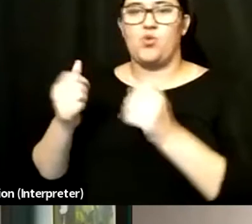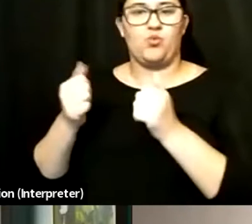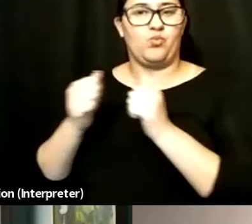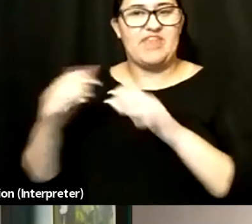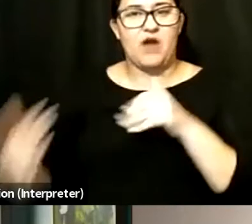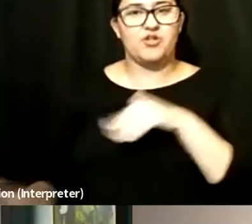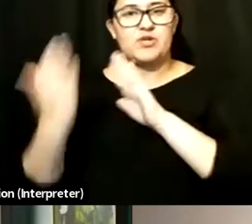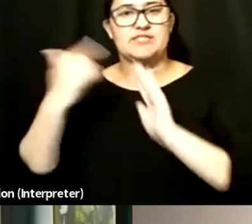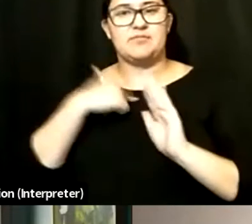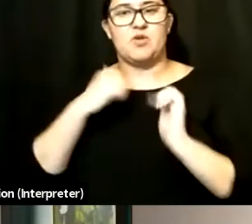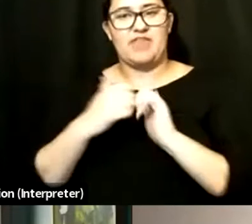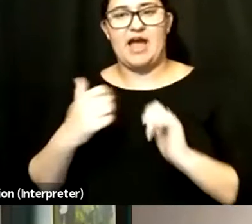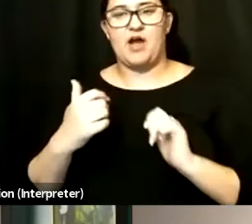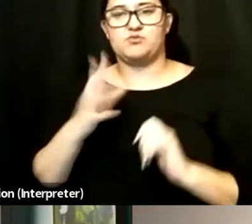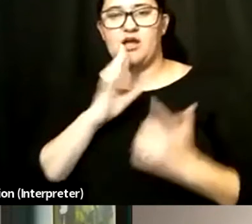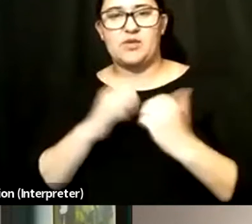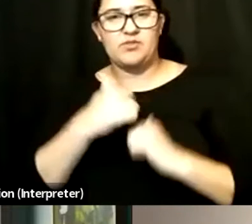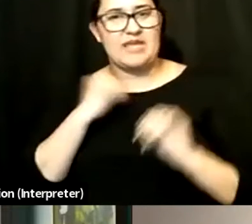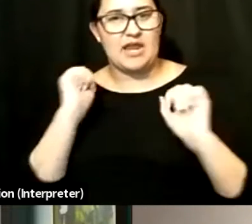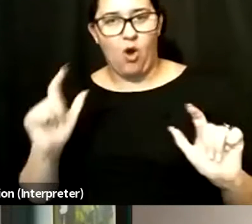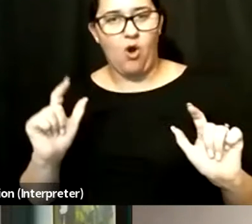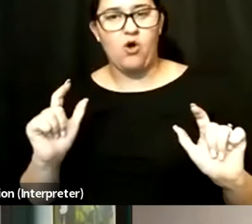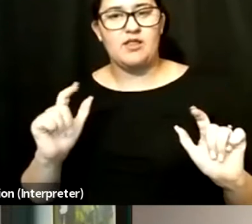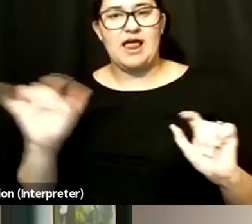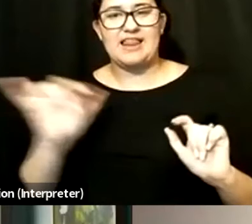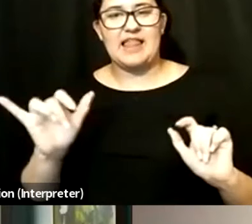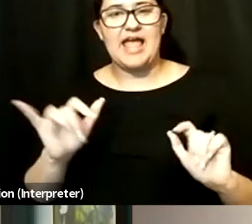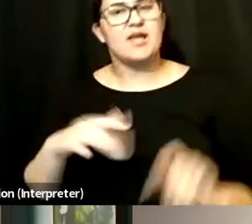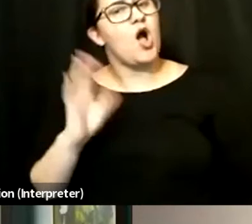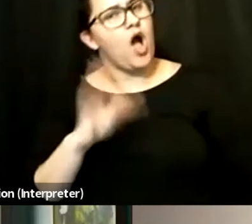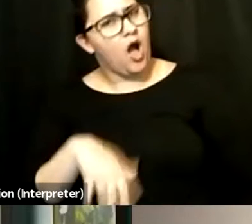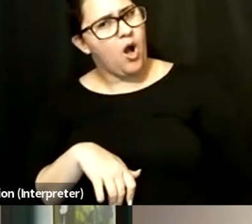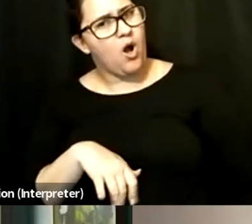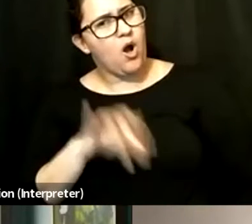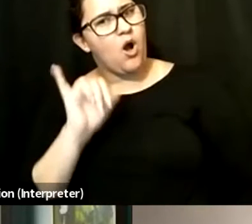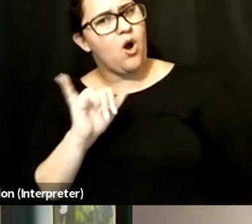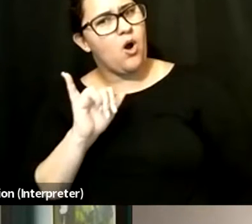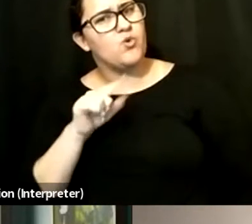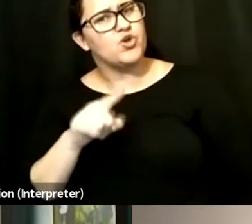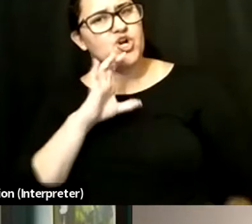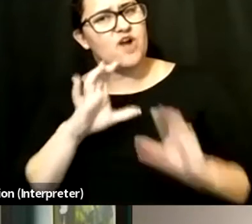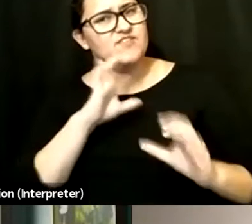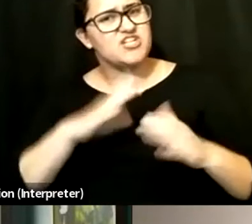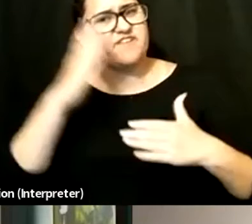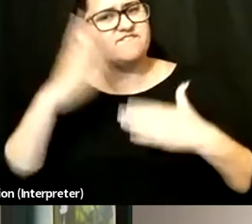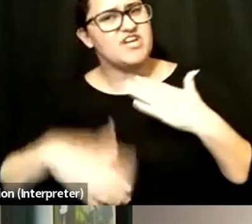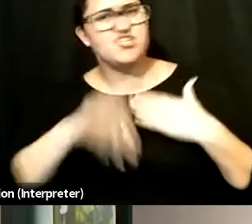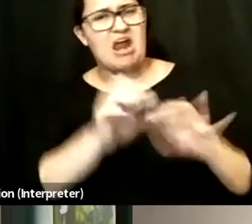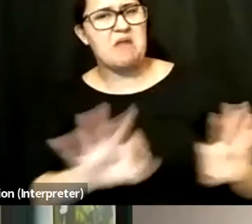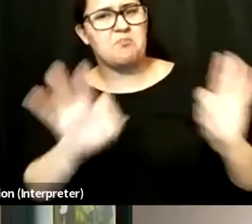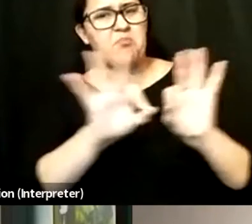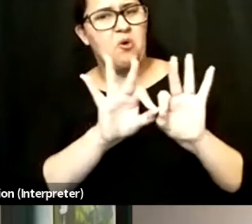saying anything to me, as in like, oh, your conversation isn't important as